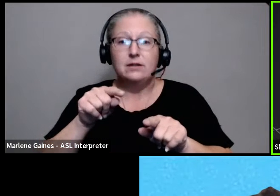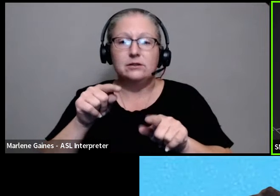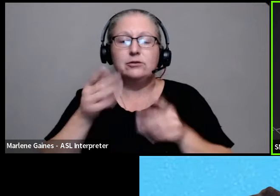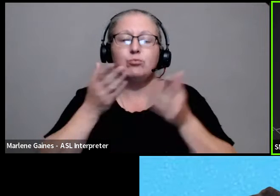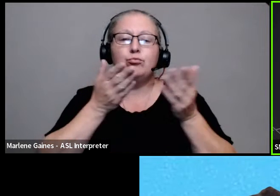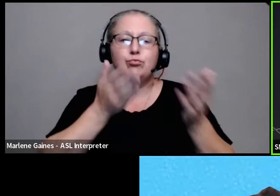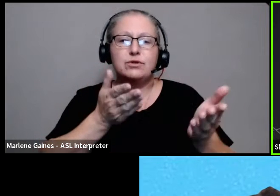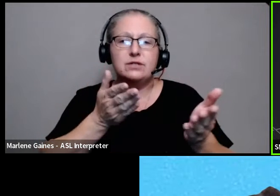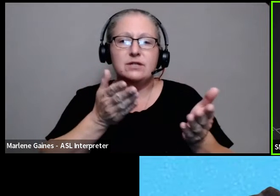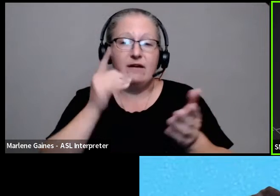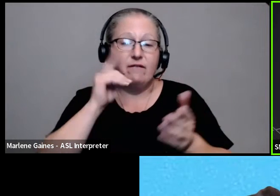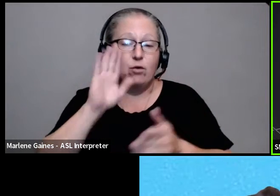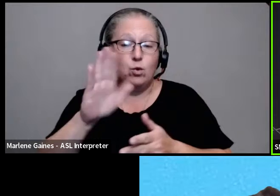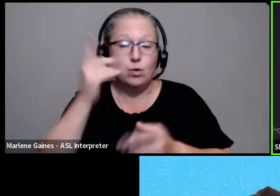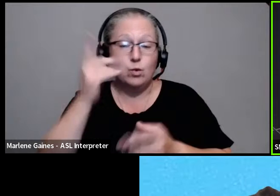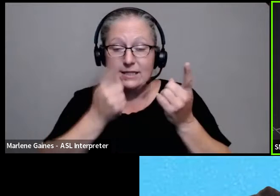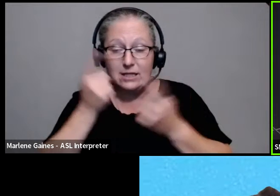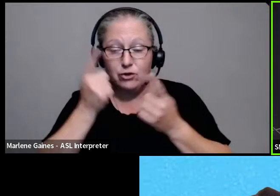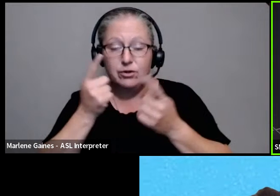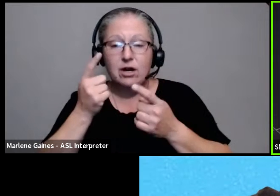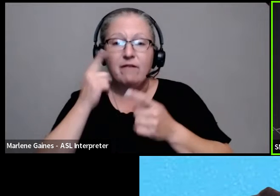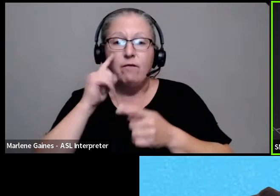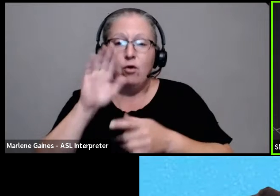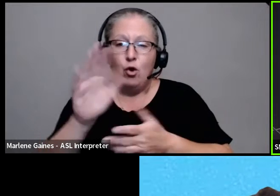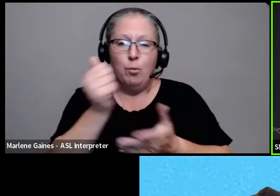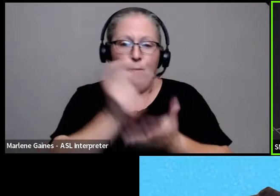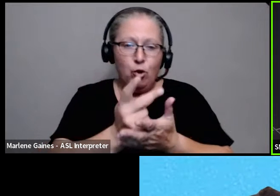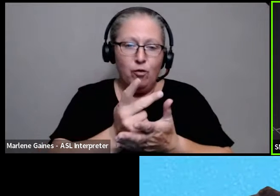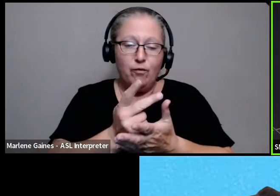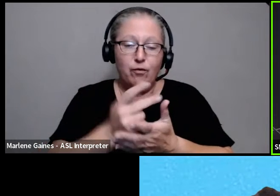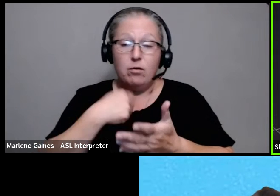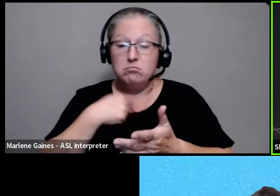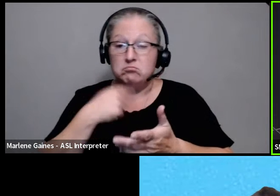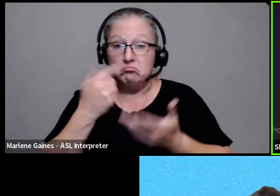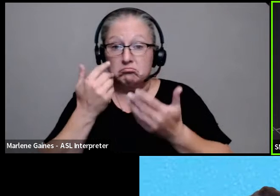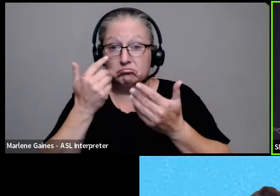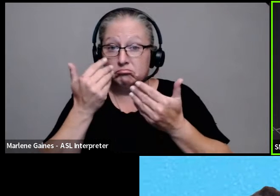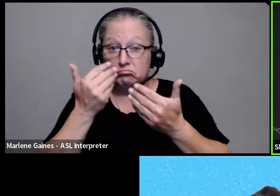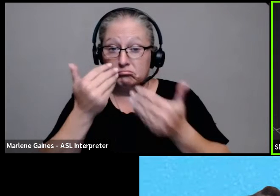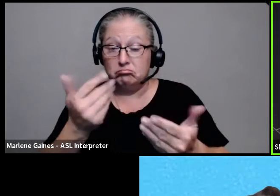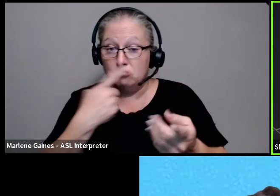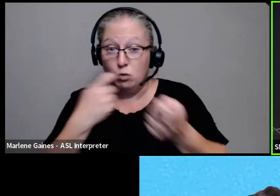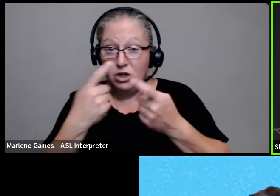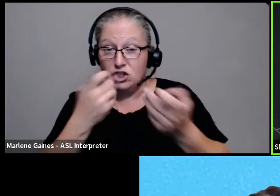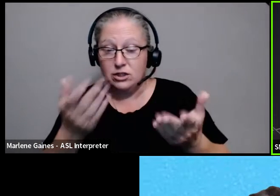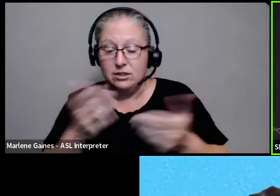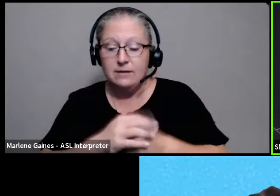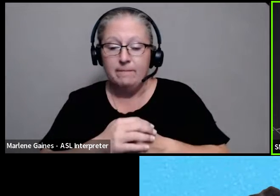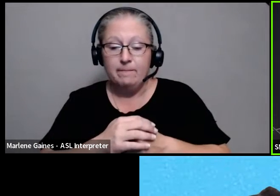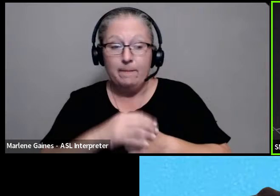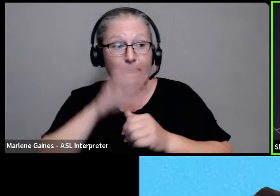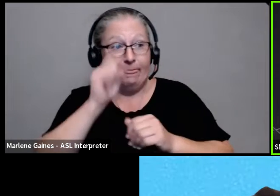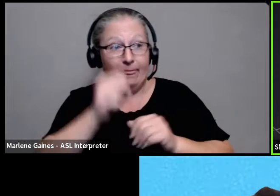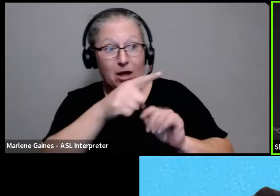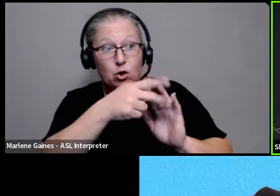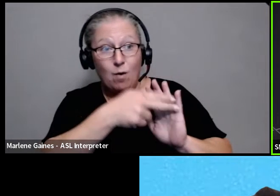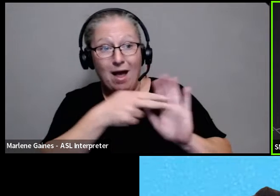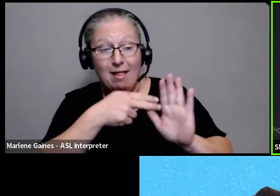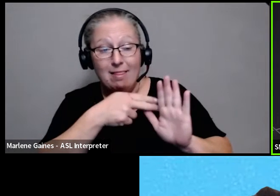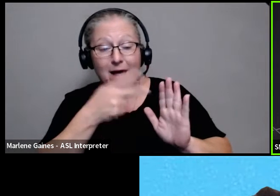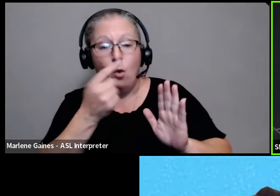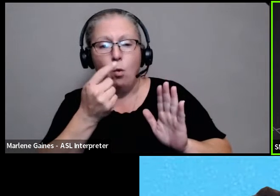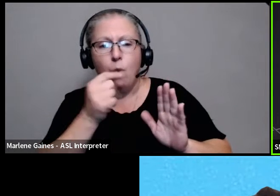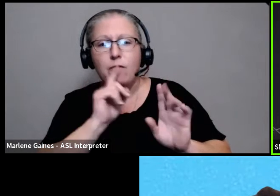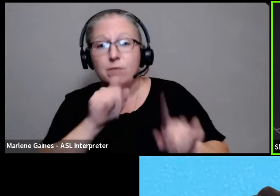presented for your consideration for approval, and I'm happy to answer any questions. Can you highlight for us what